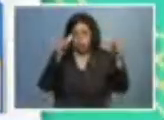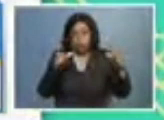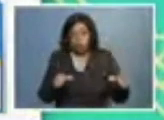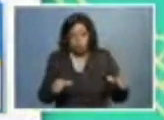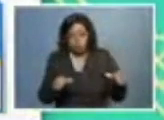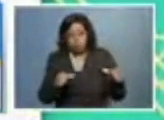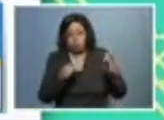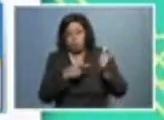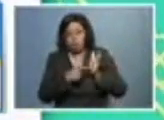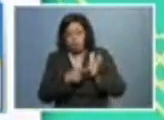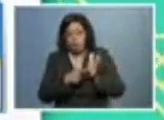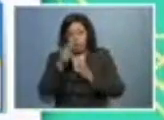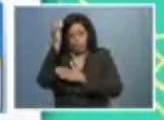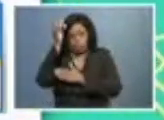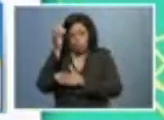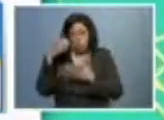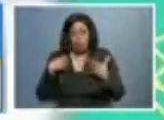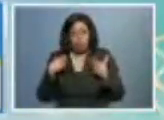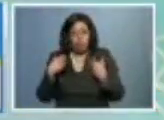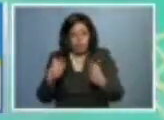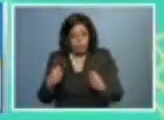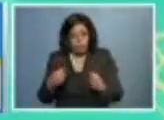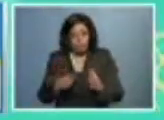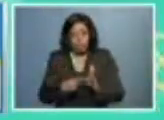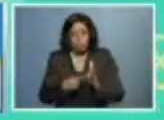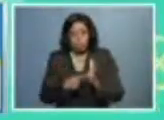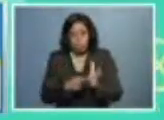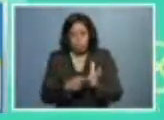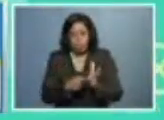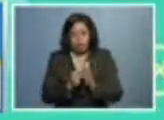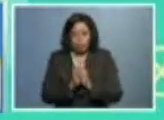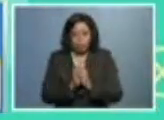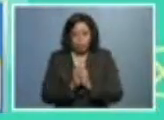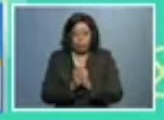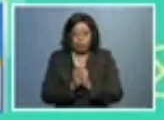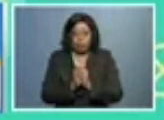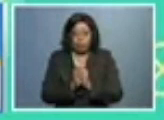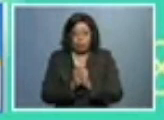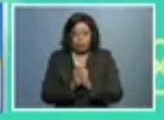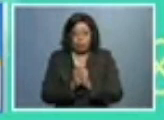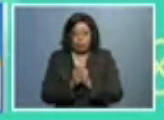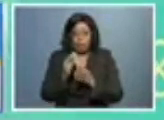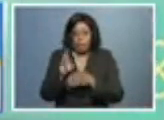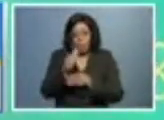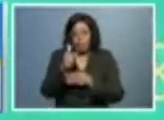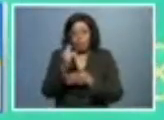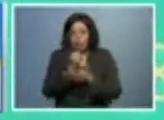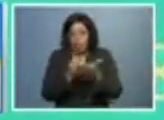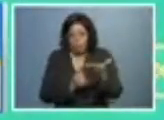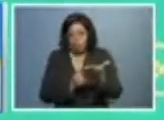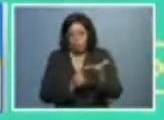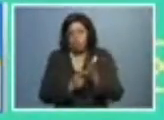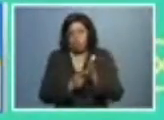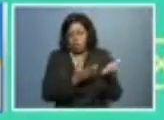outlining the concerns of mercury surrounding health, revealing Captain Minamata and others that use local artists as